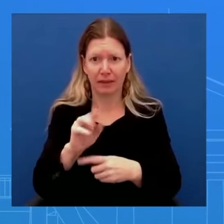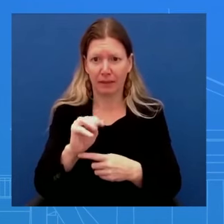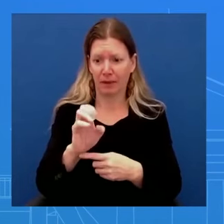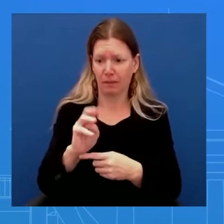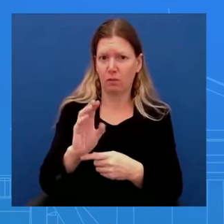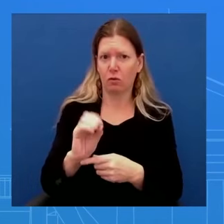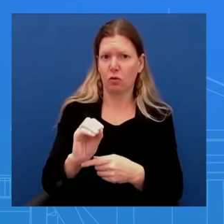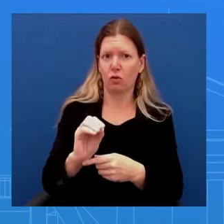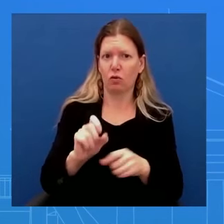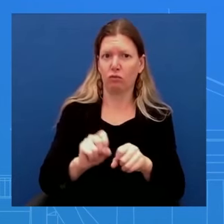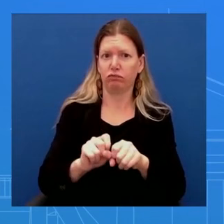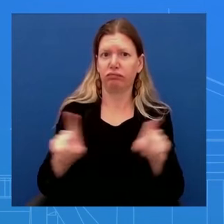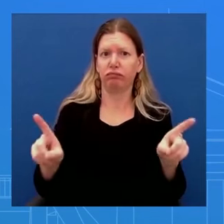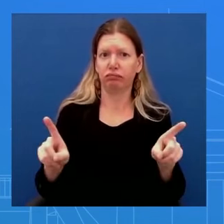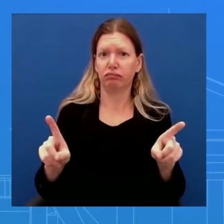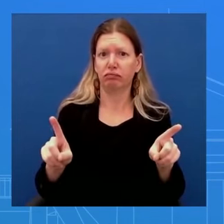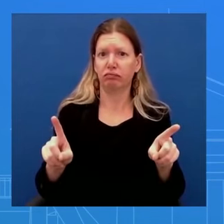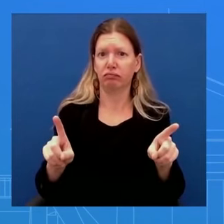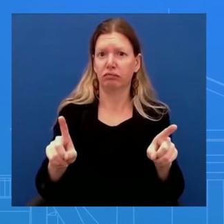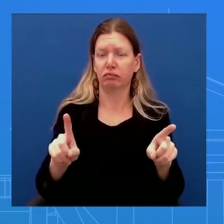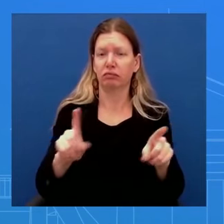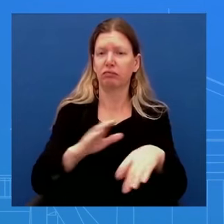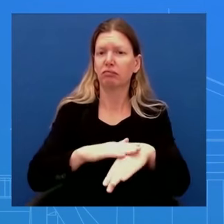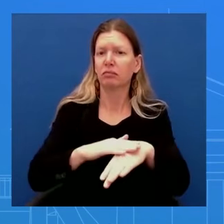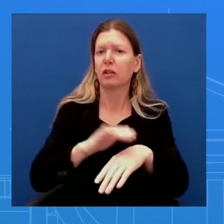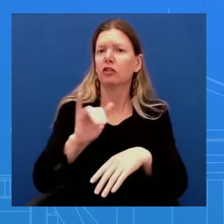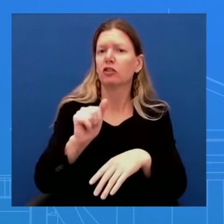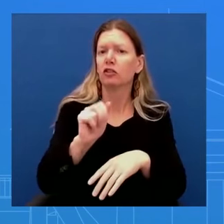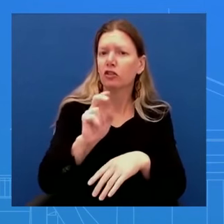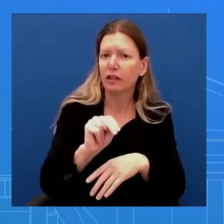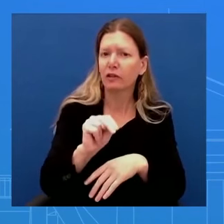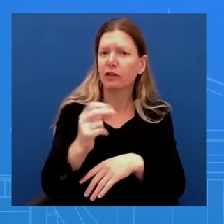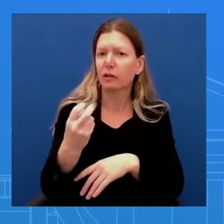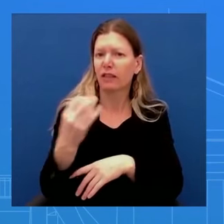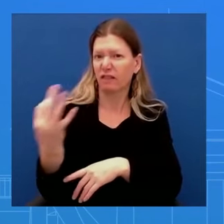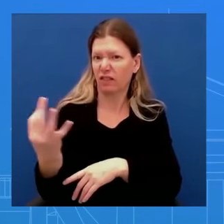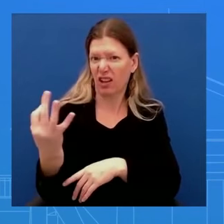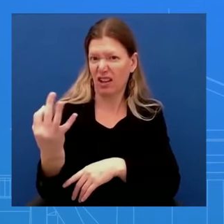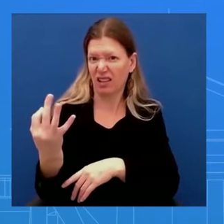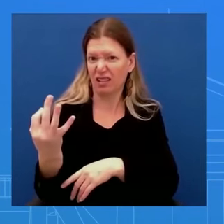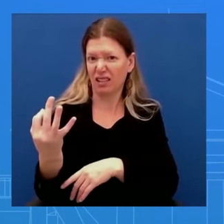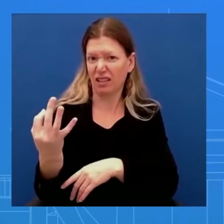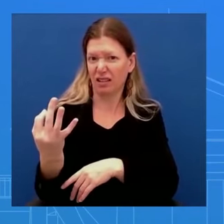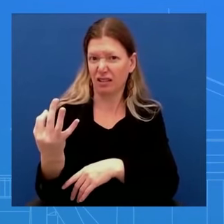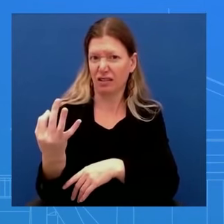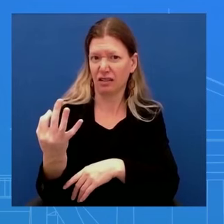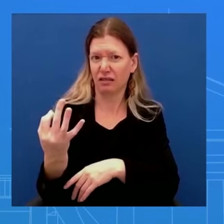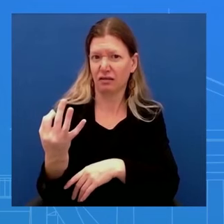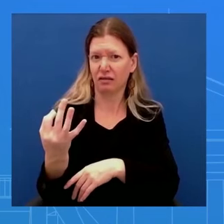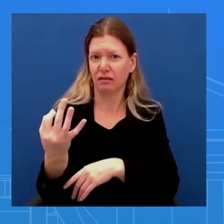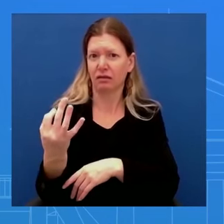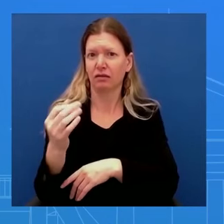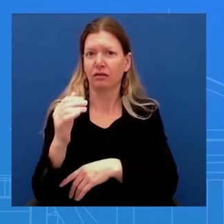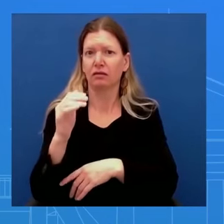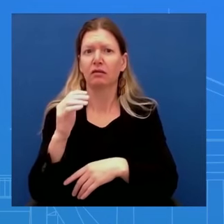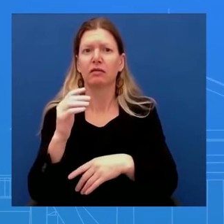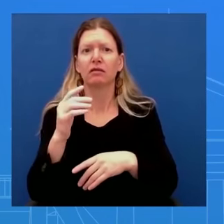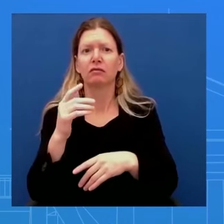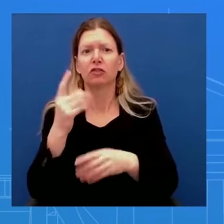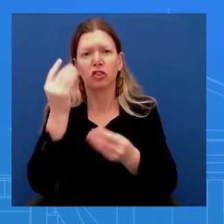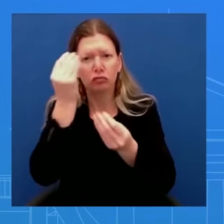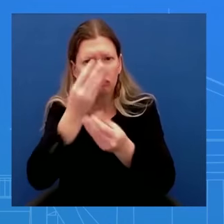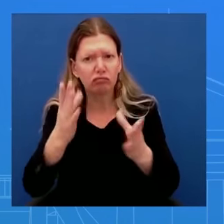that kind of highlights their protocols when it comes to delegation of authority. That is something that obviously they're going to get back to us, back to the chief of